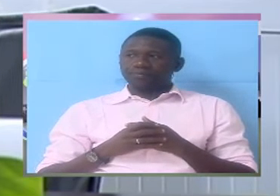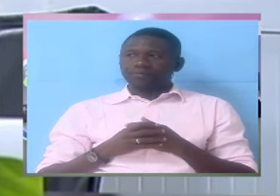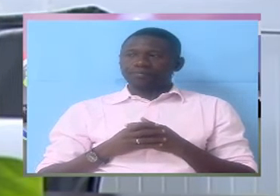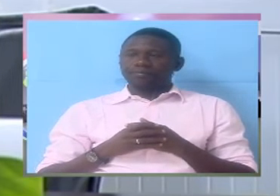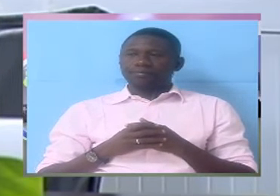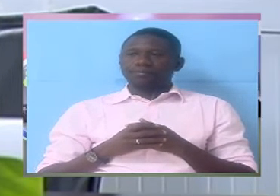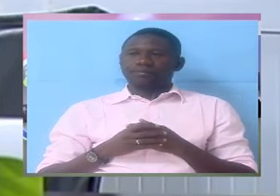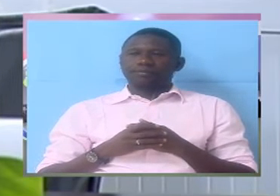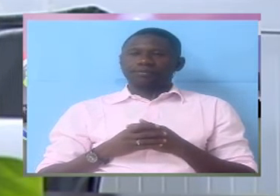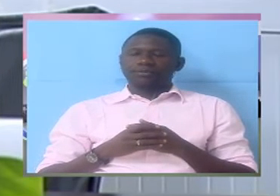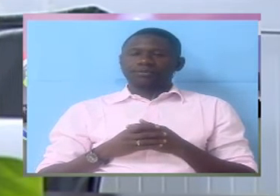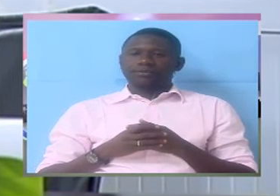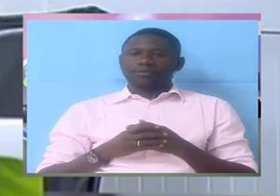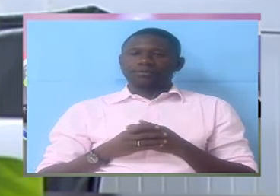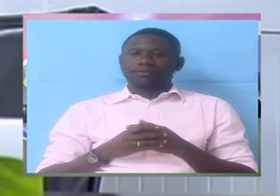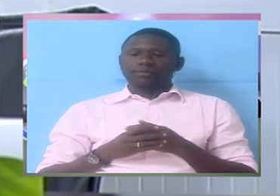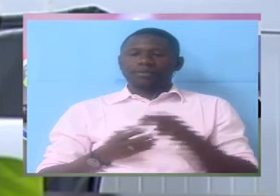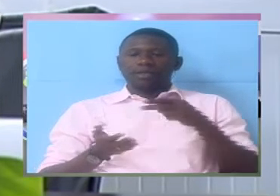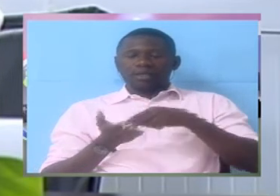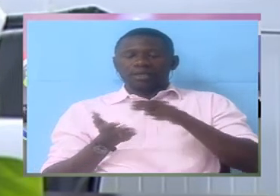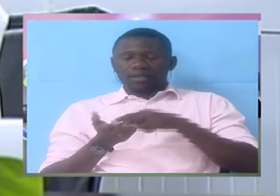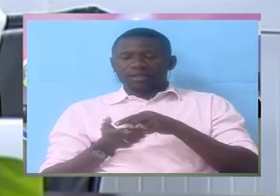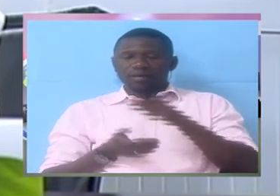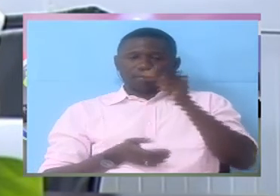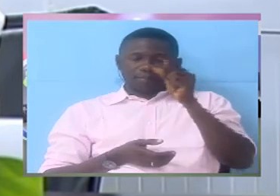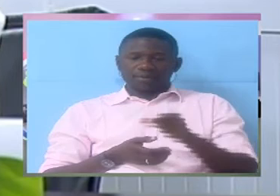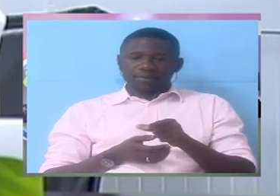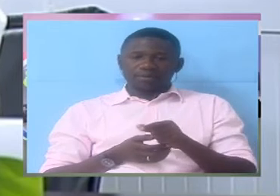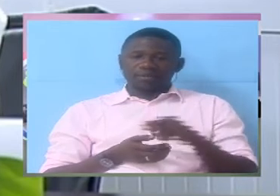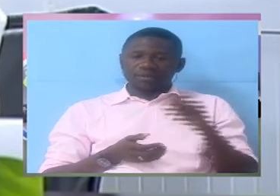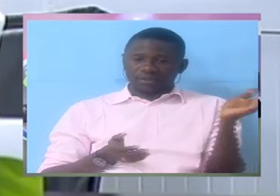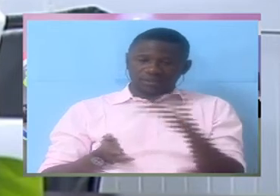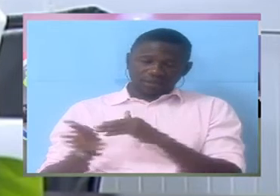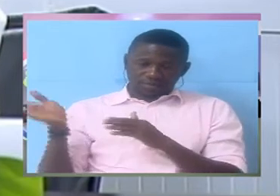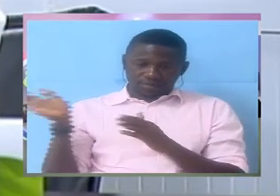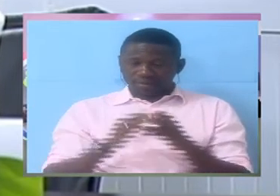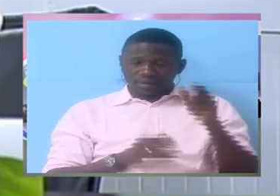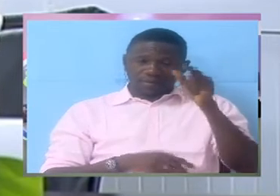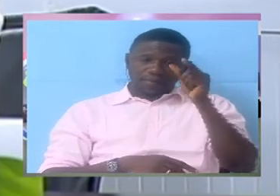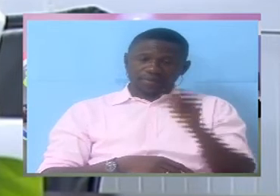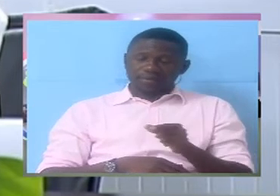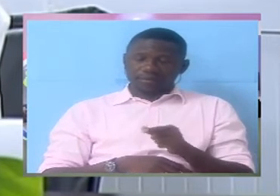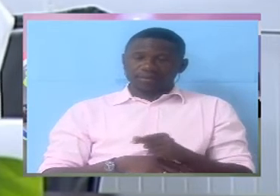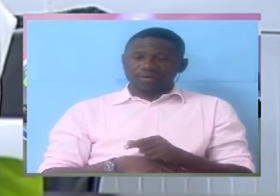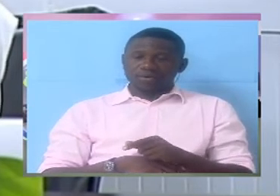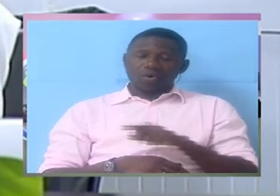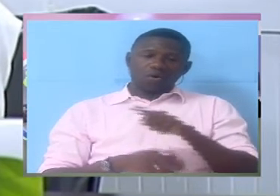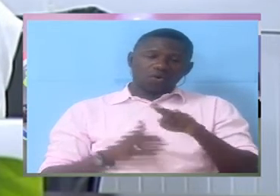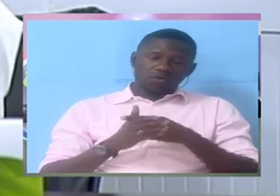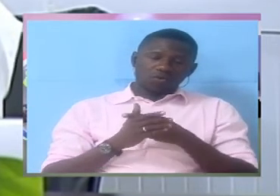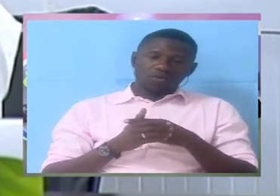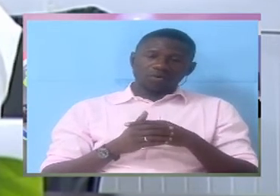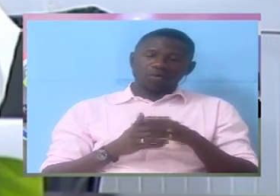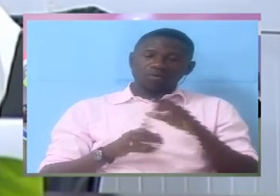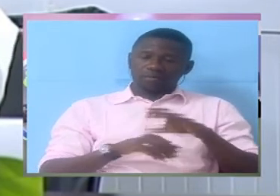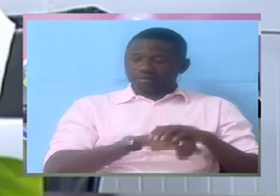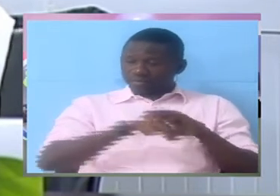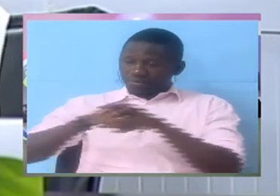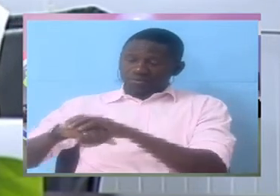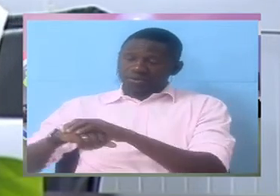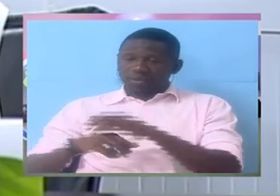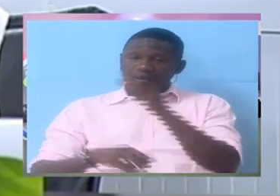nyami. Kicking somebody, slapping somebody, kamotulobu, putting somebody on the